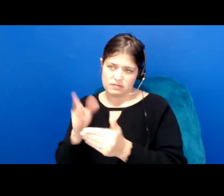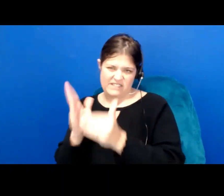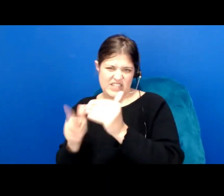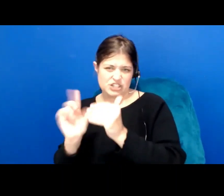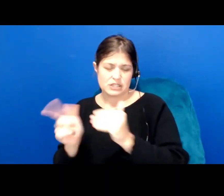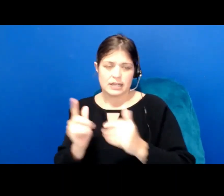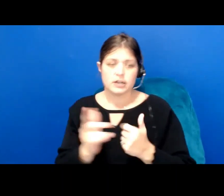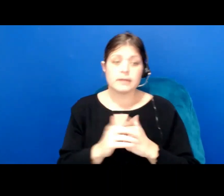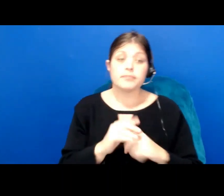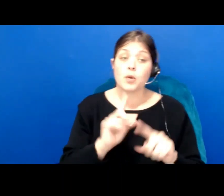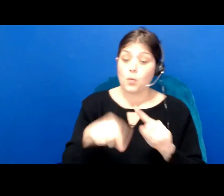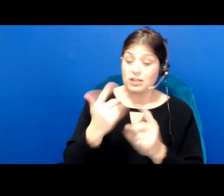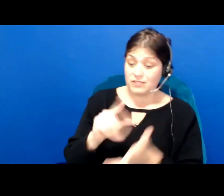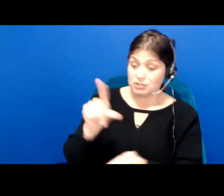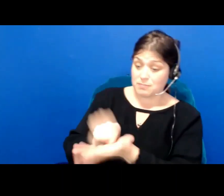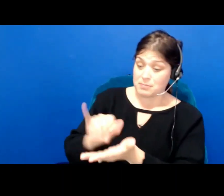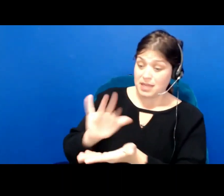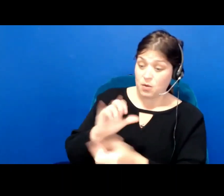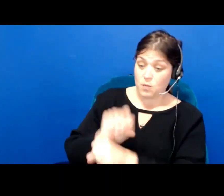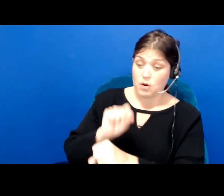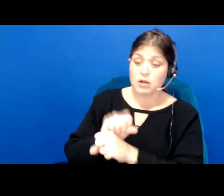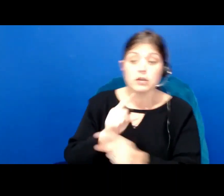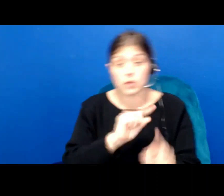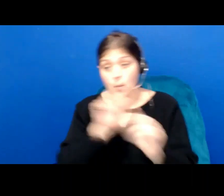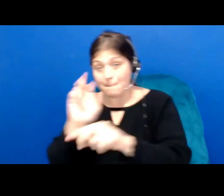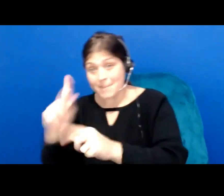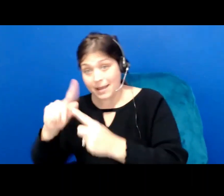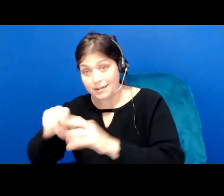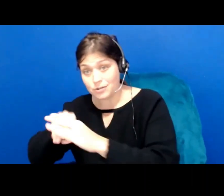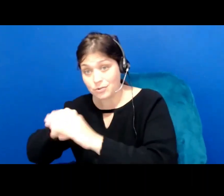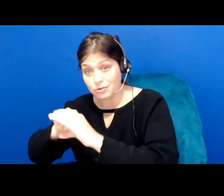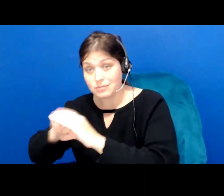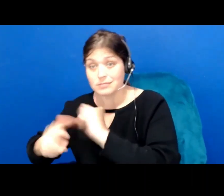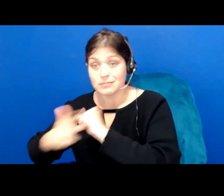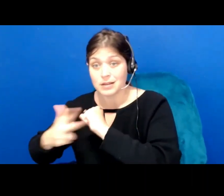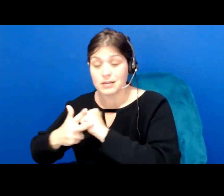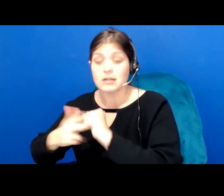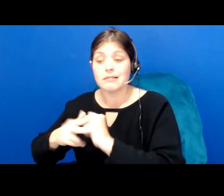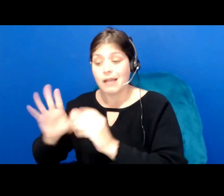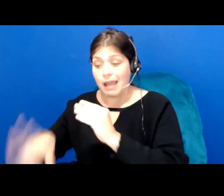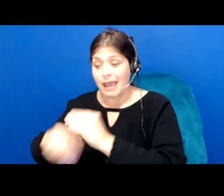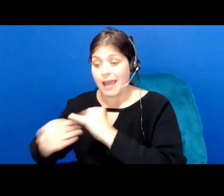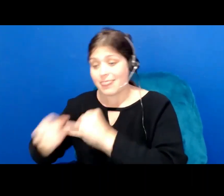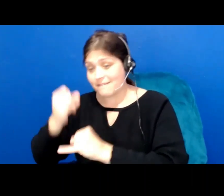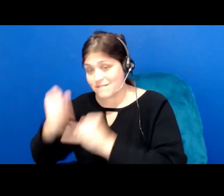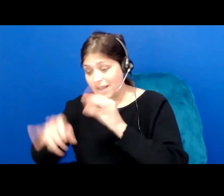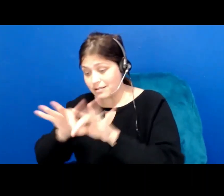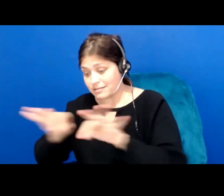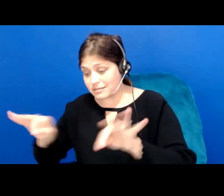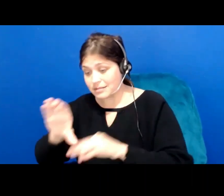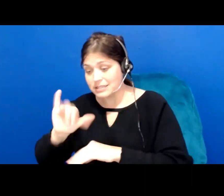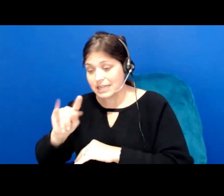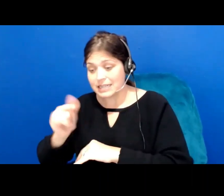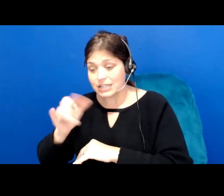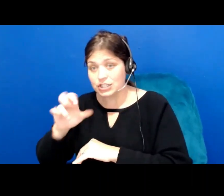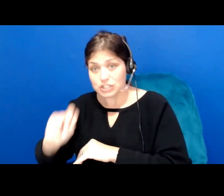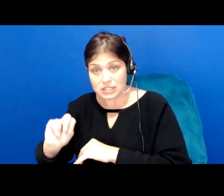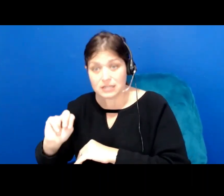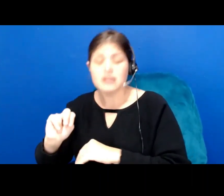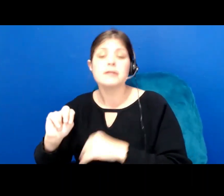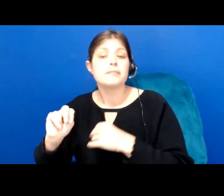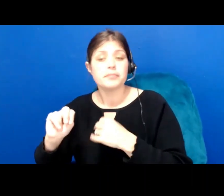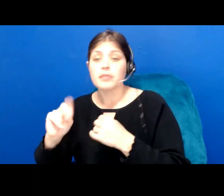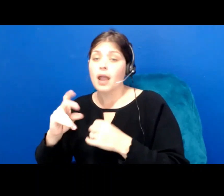you publish that work, you can go back into the repository and add the final citation and the DOI for that. And what a